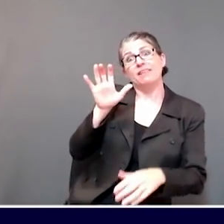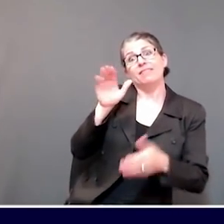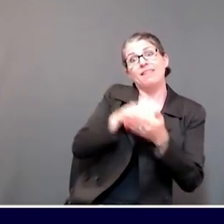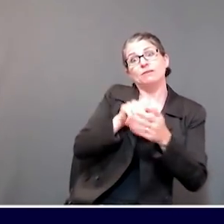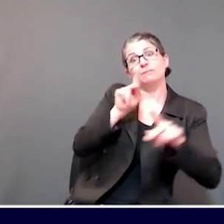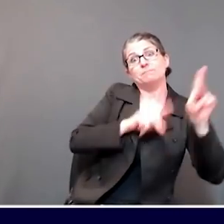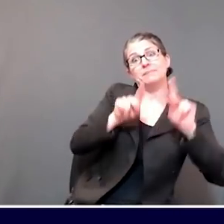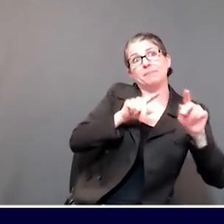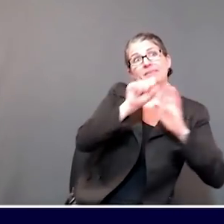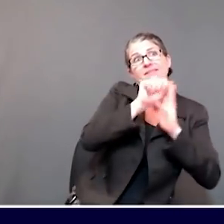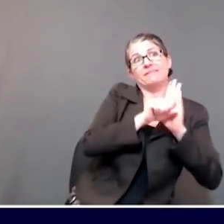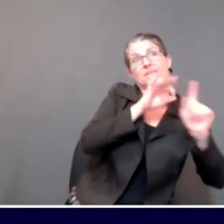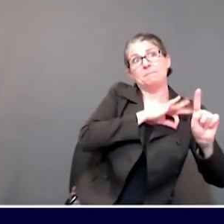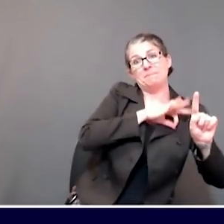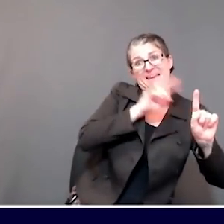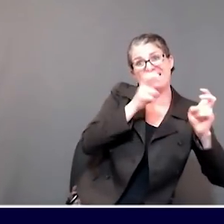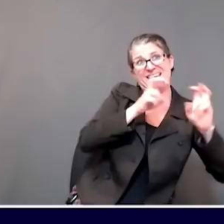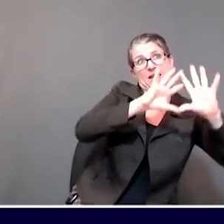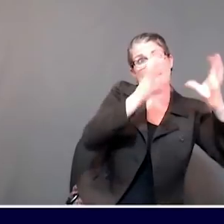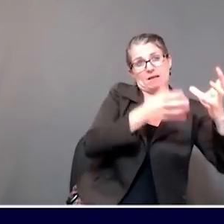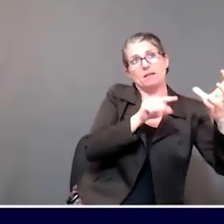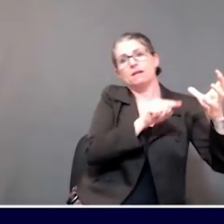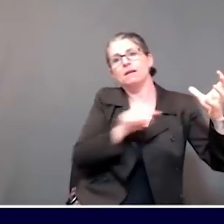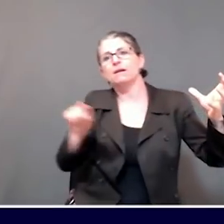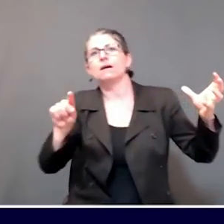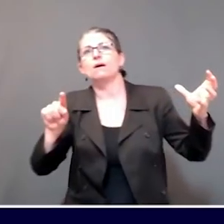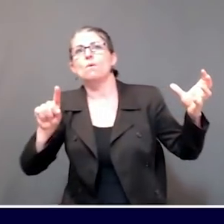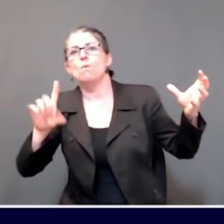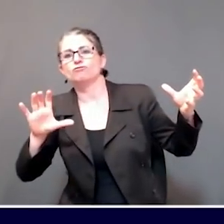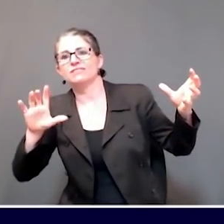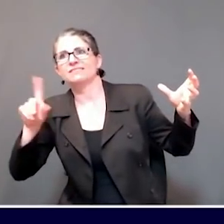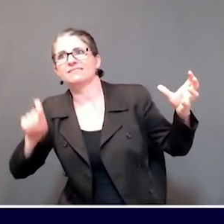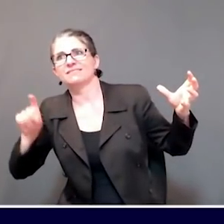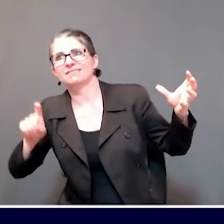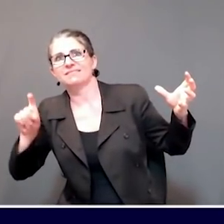at 155 per 100,000.